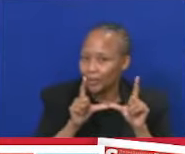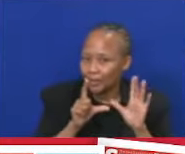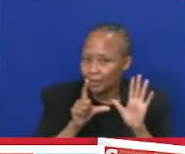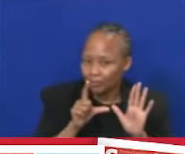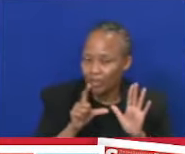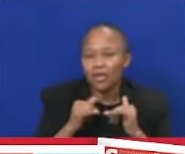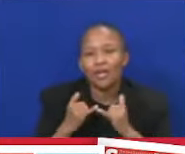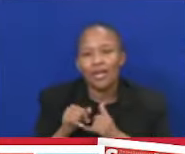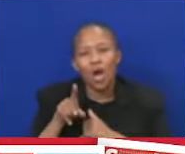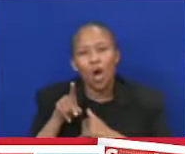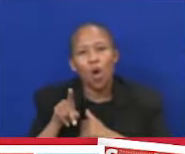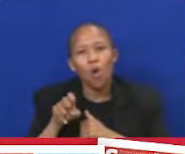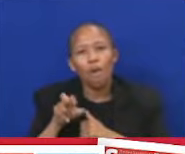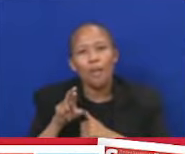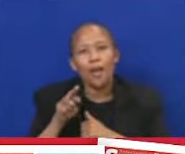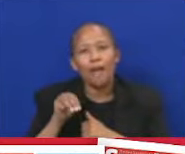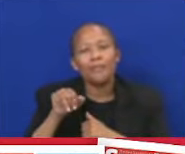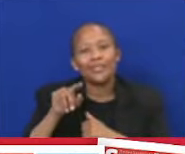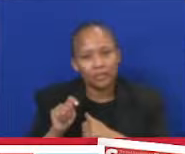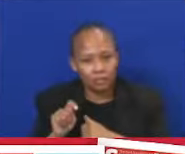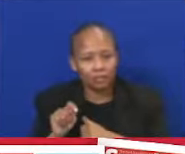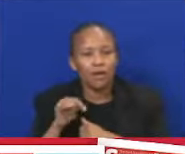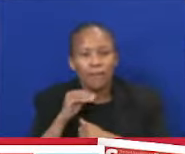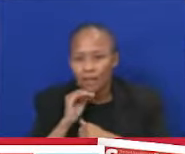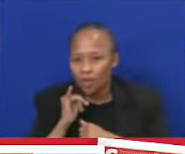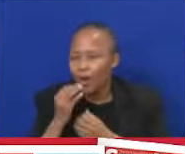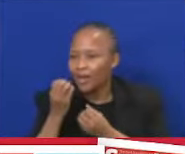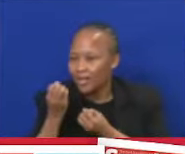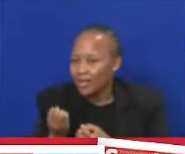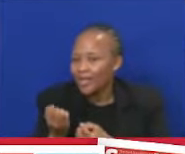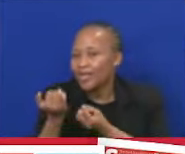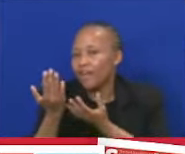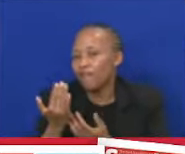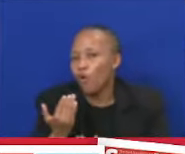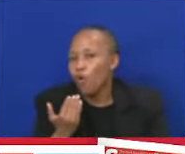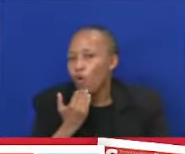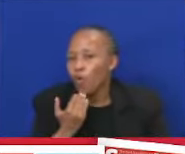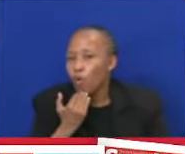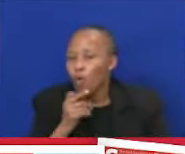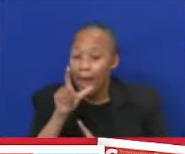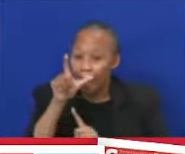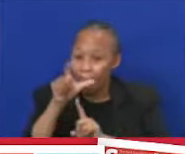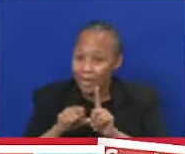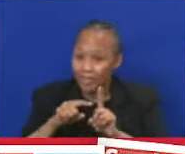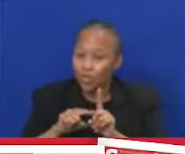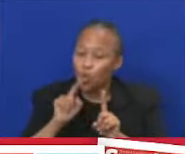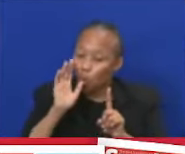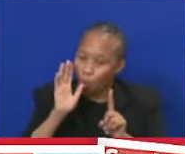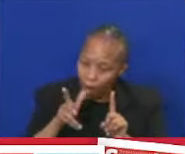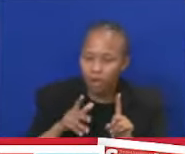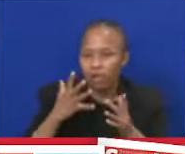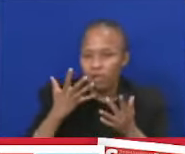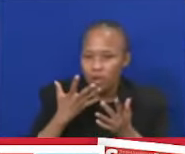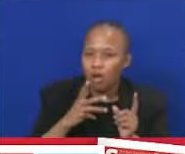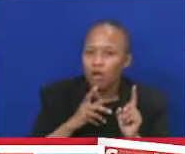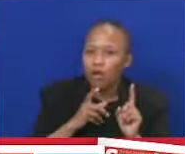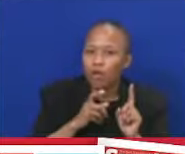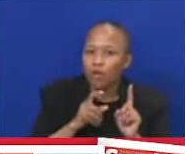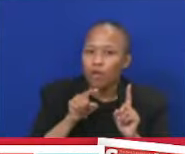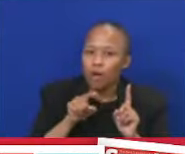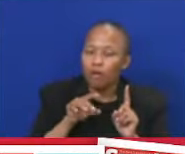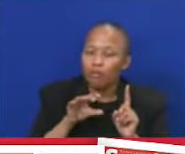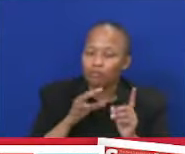to individuals who are to be in possession of the firearms, getting possession from the